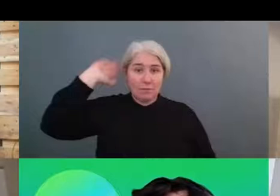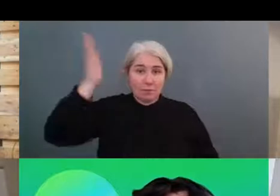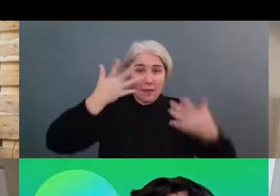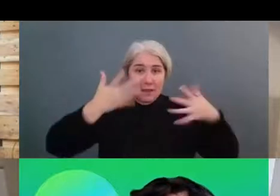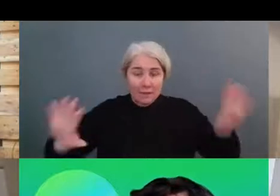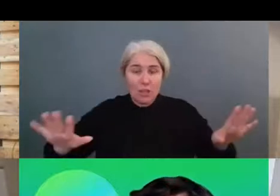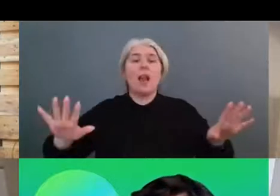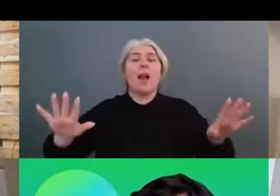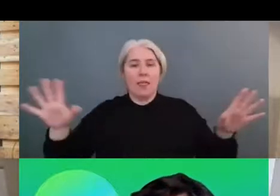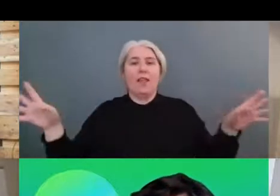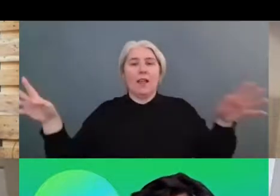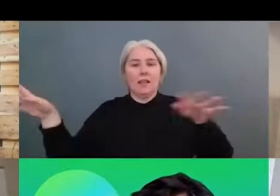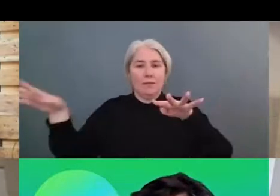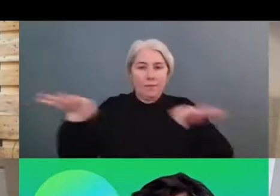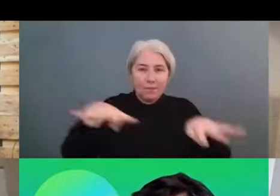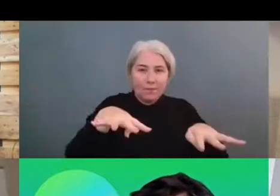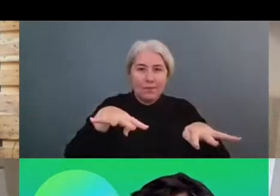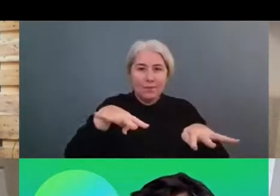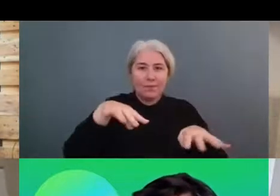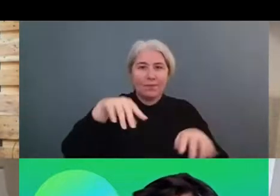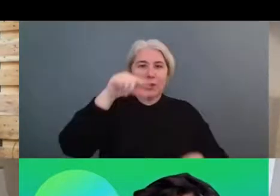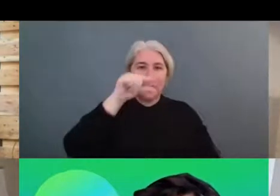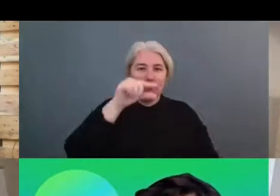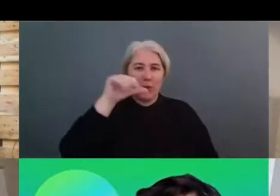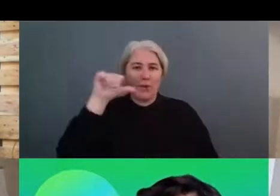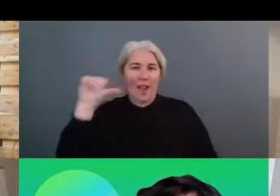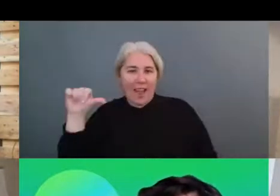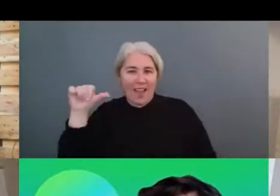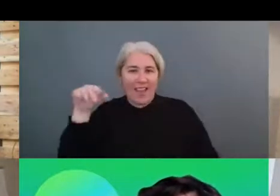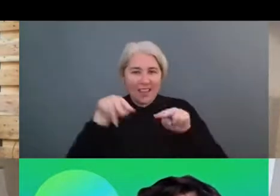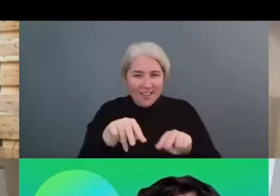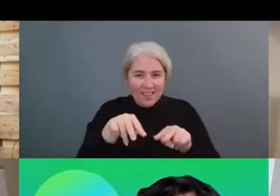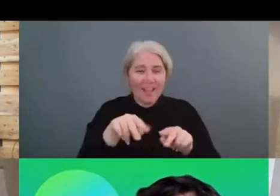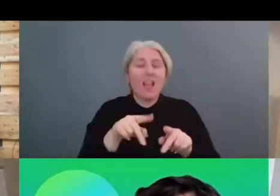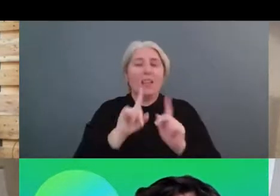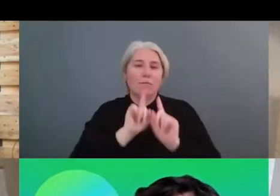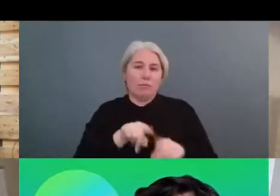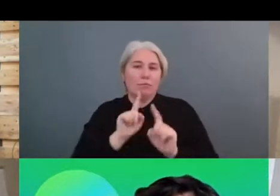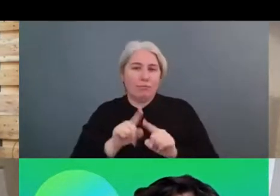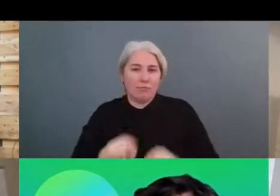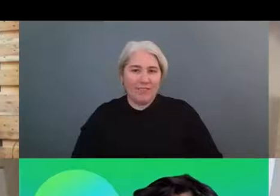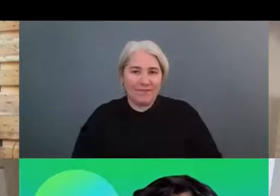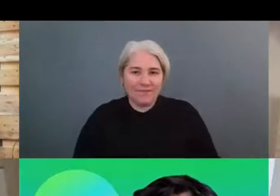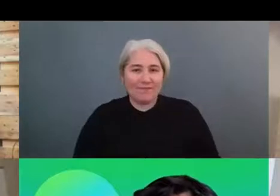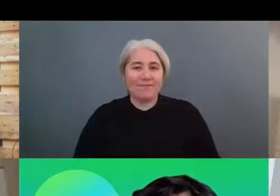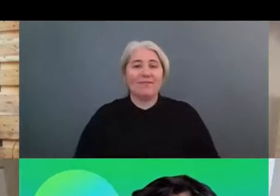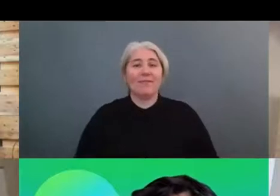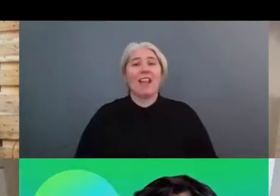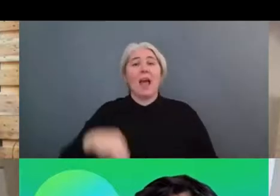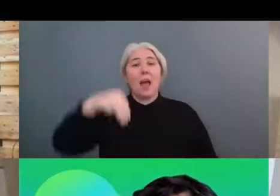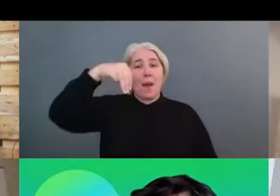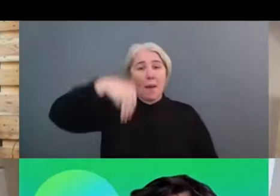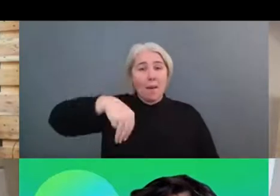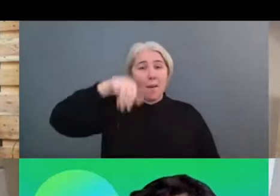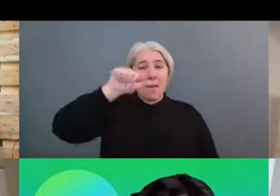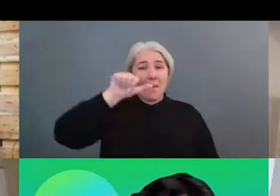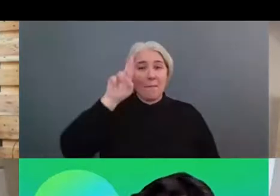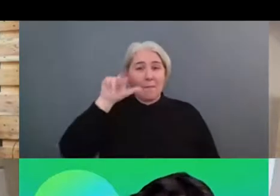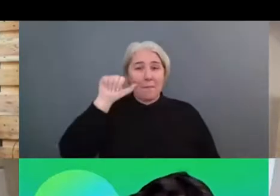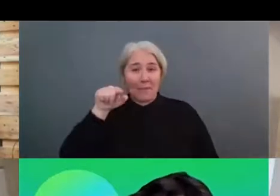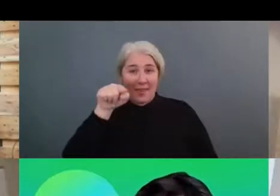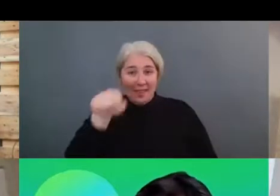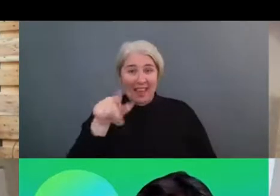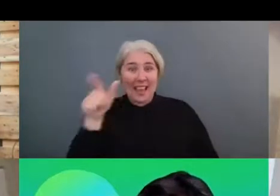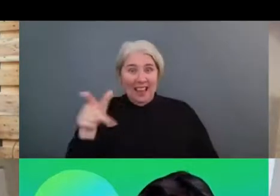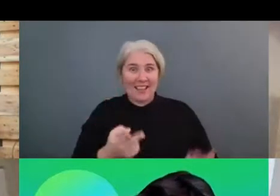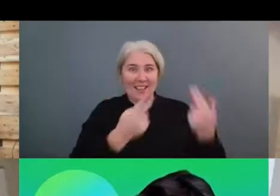remind you that we have a graphic facilitator, Mara. She's going to be drawing everything we said, almost everything we said. You have